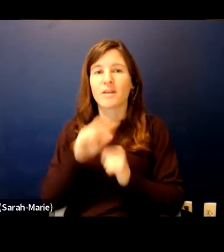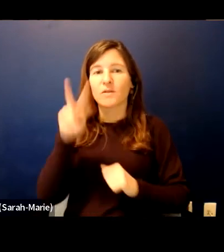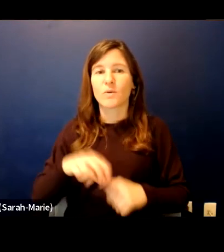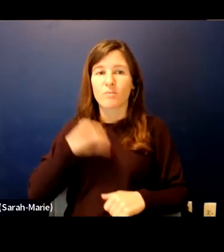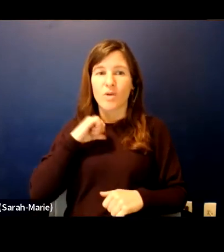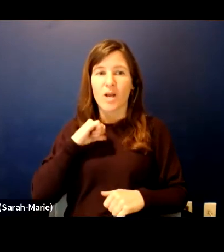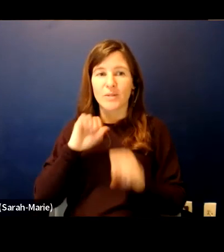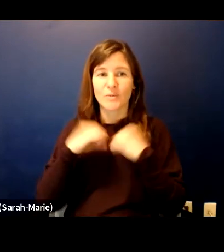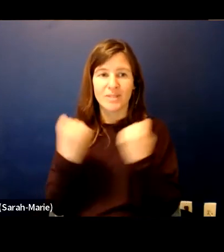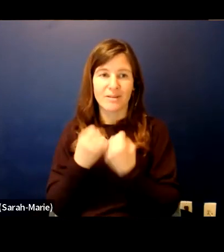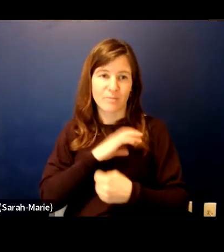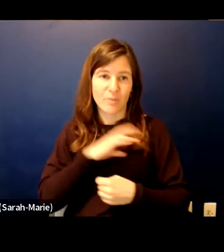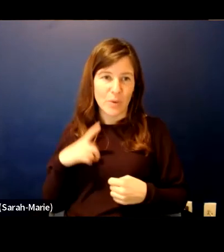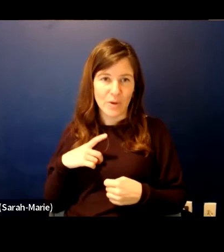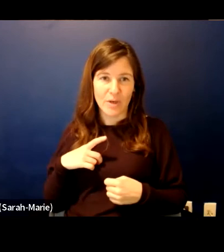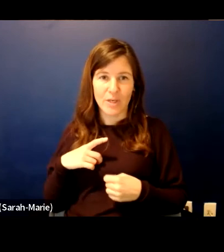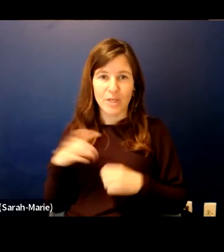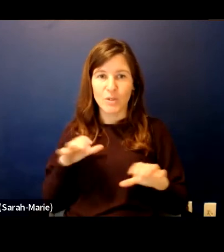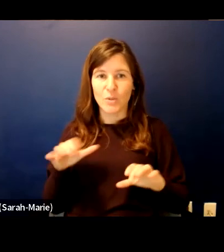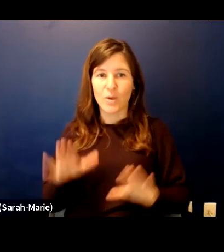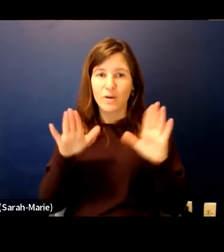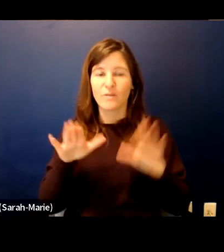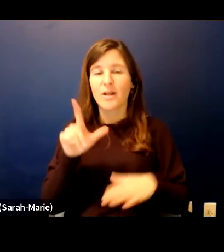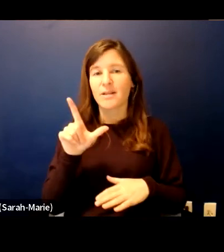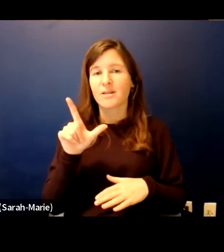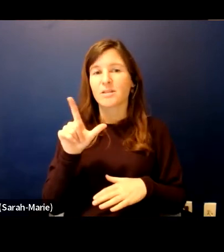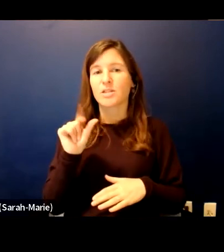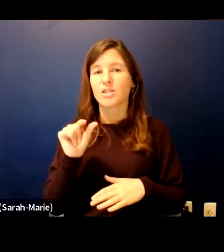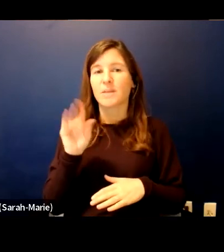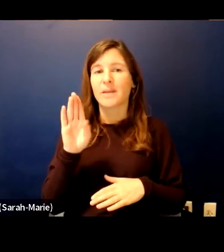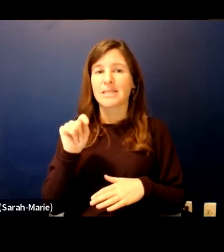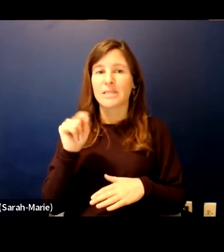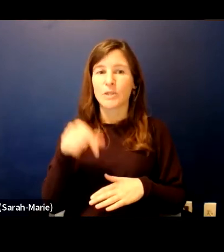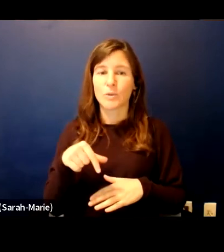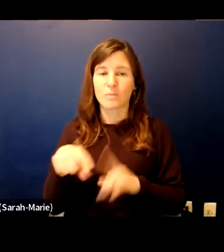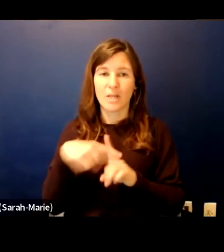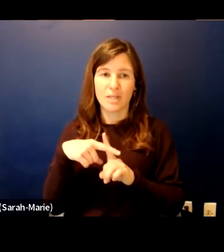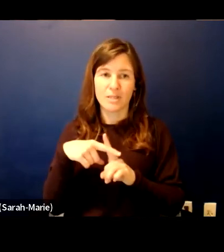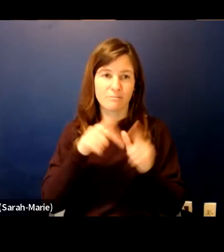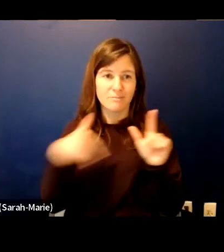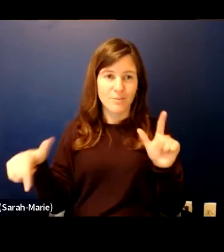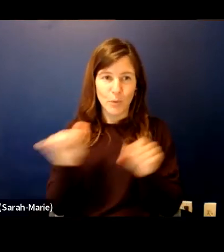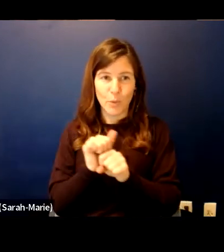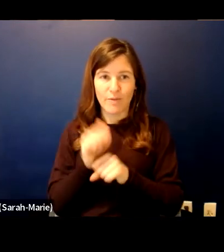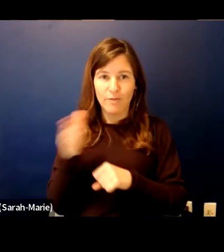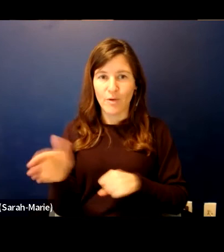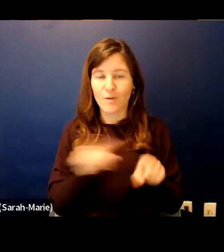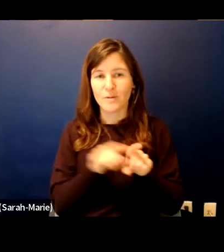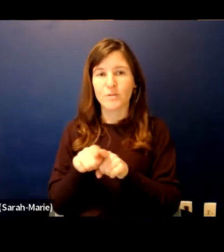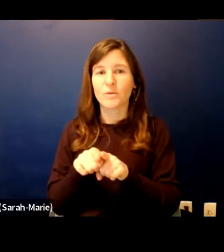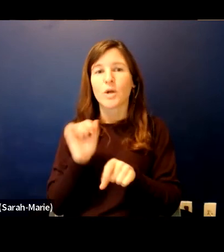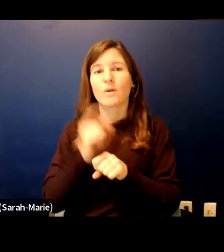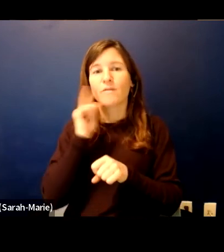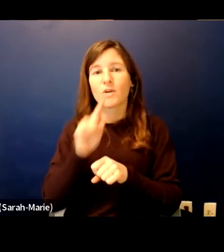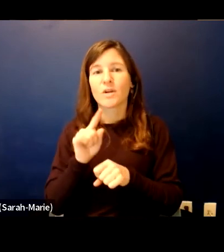some pretty fantastic LGBTQ2+ work there. And I'm the senior manager for Saanich's Community Services Division, where